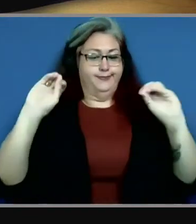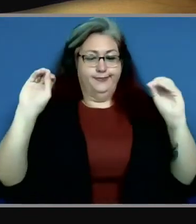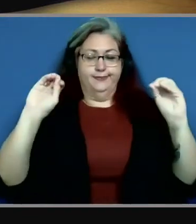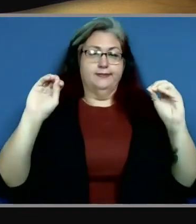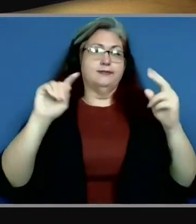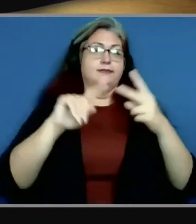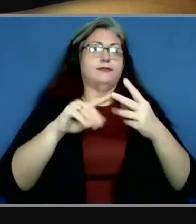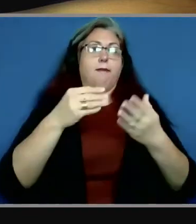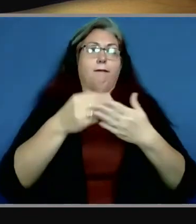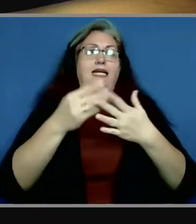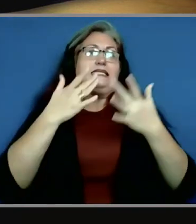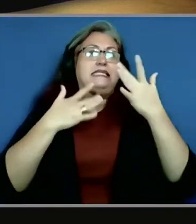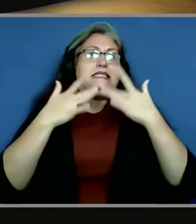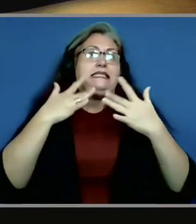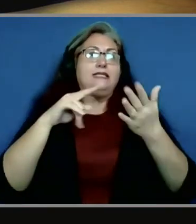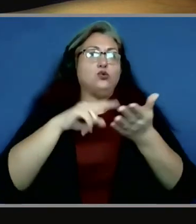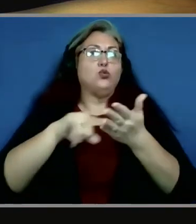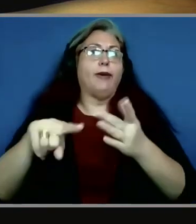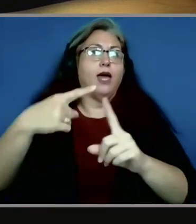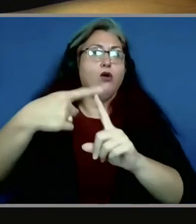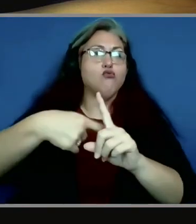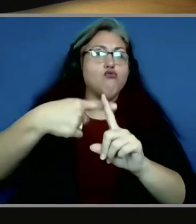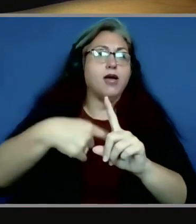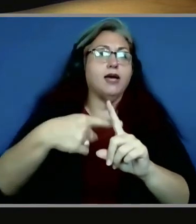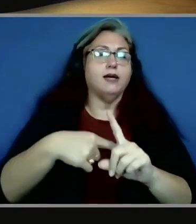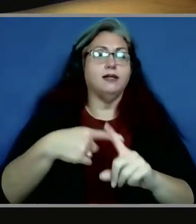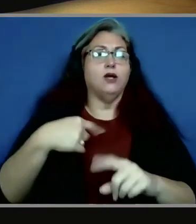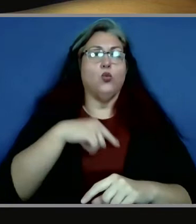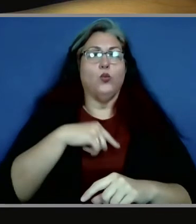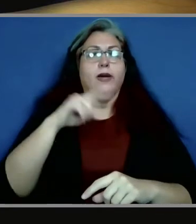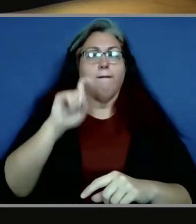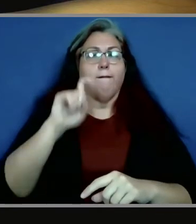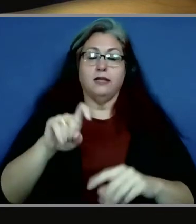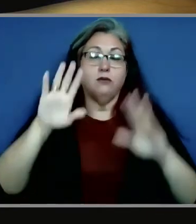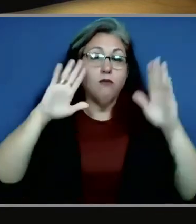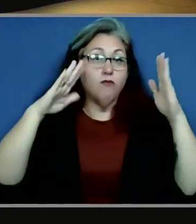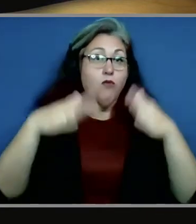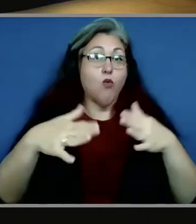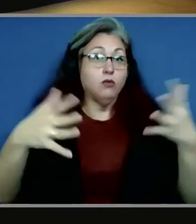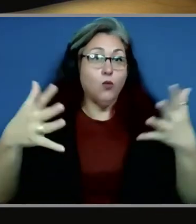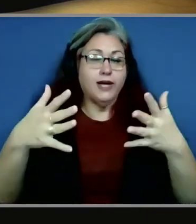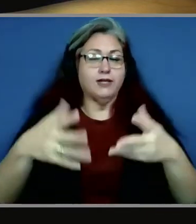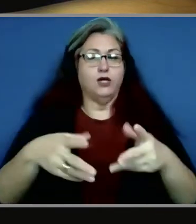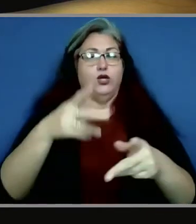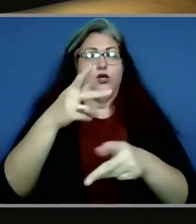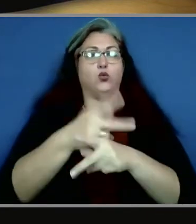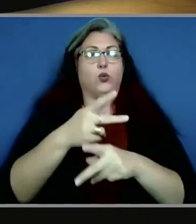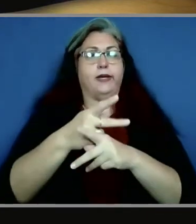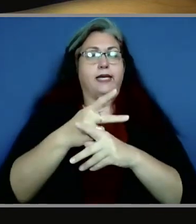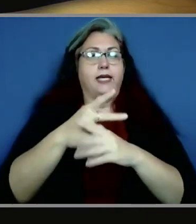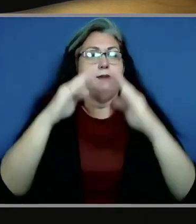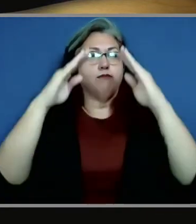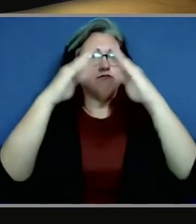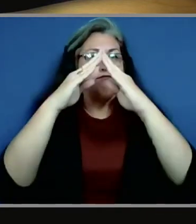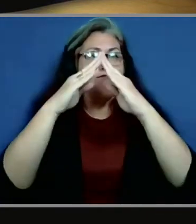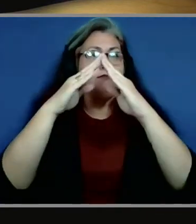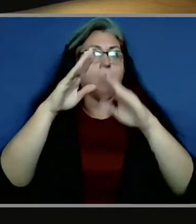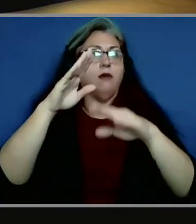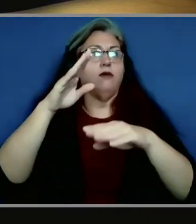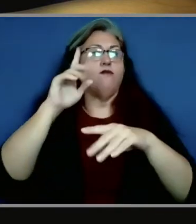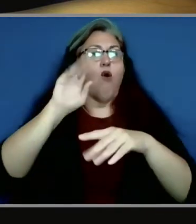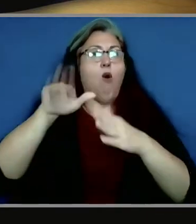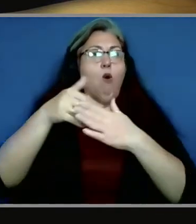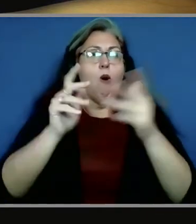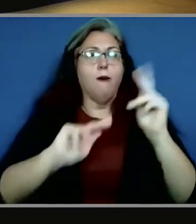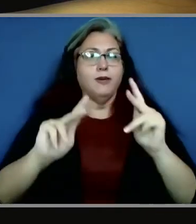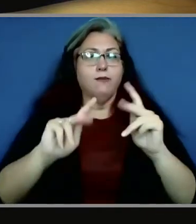have enough money to pay for the rent. We need to concentrate on keeping a roof over everyone's head. And we